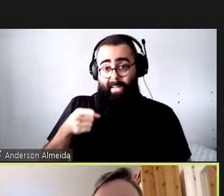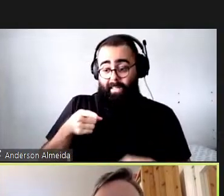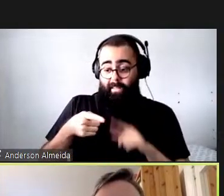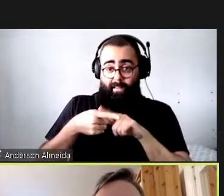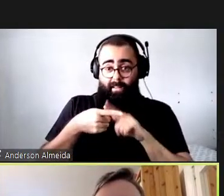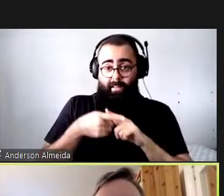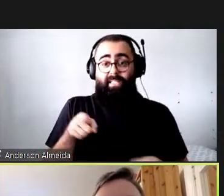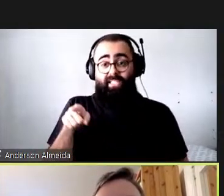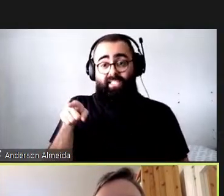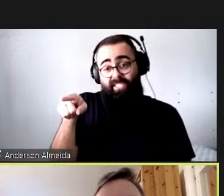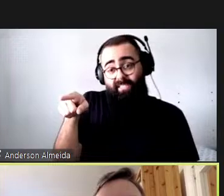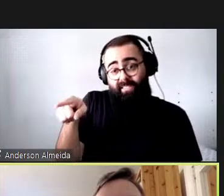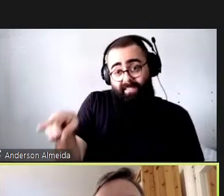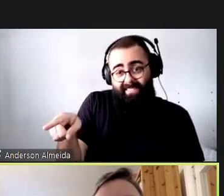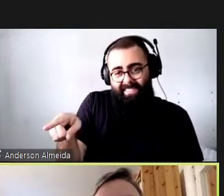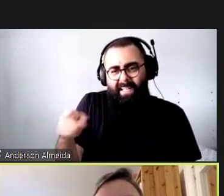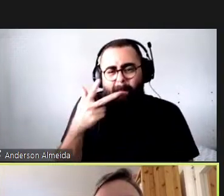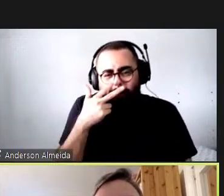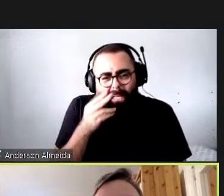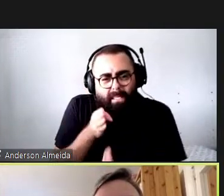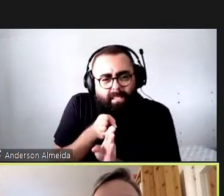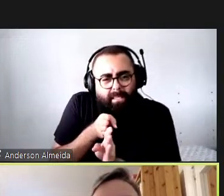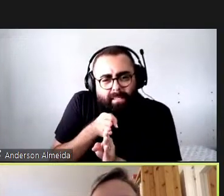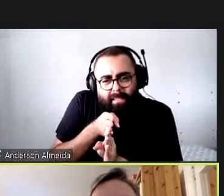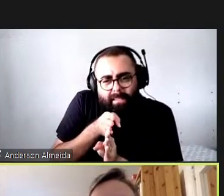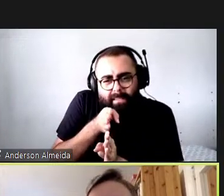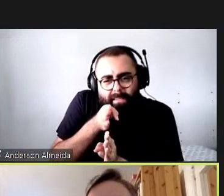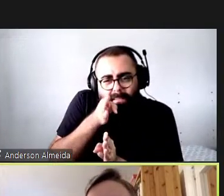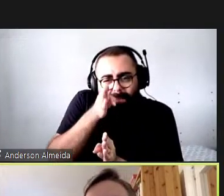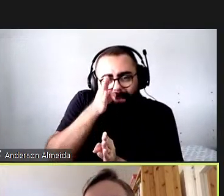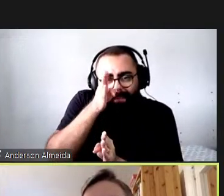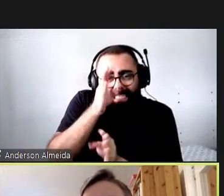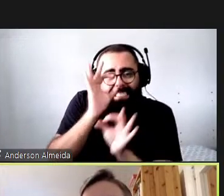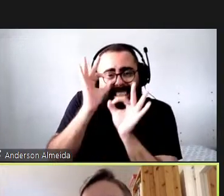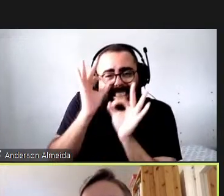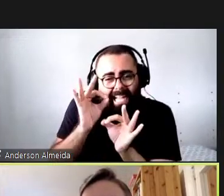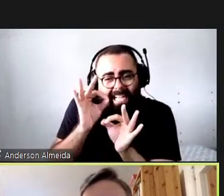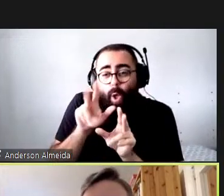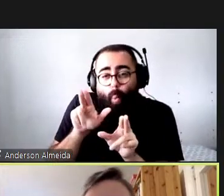lines up pretty well with this pitch peak.